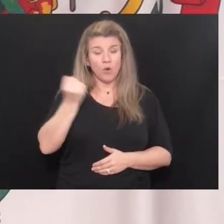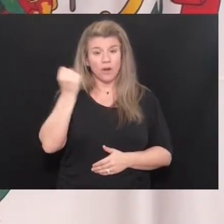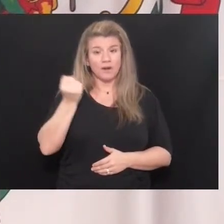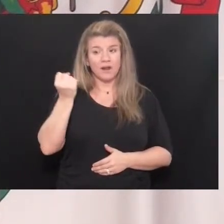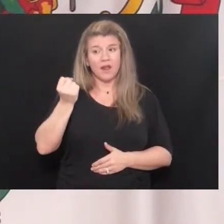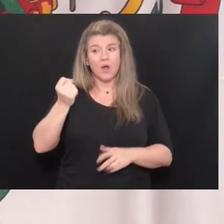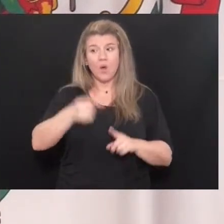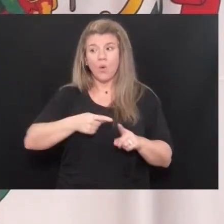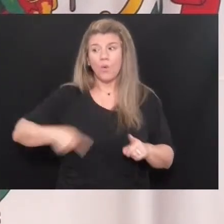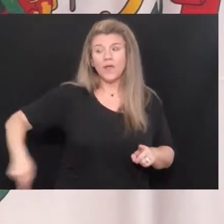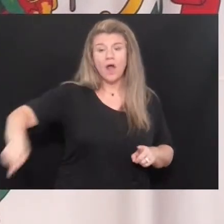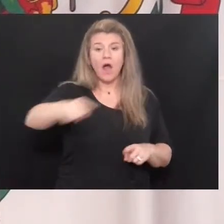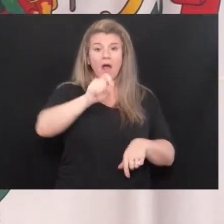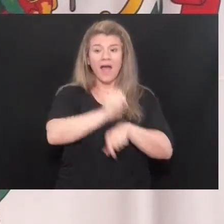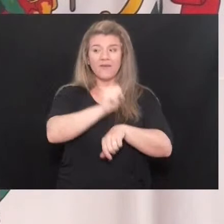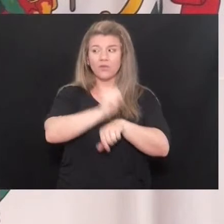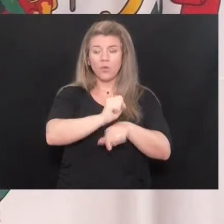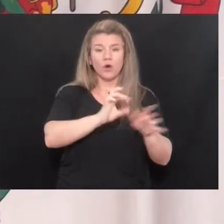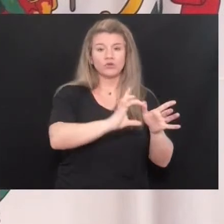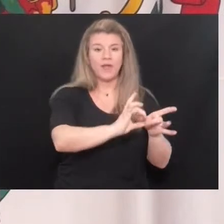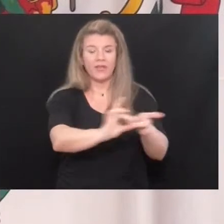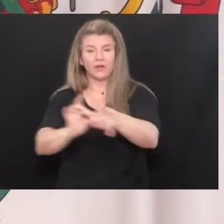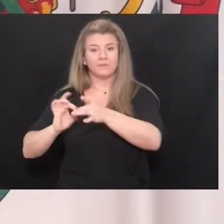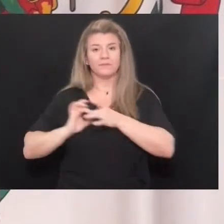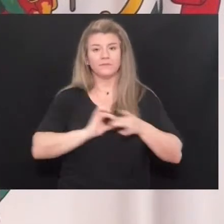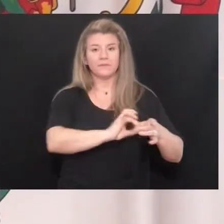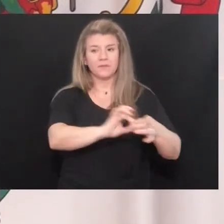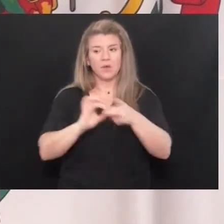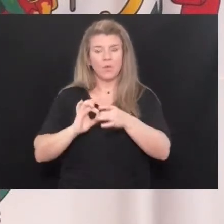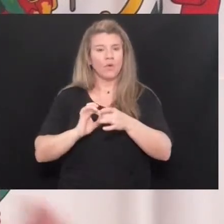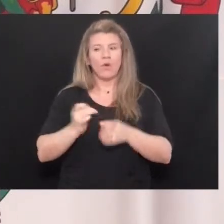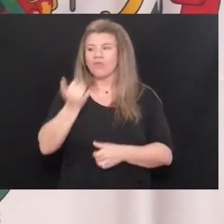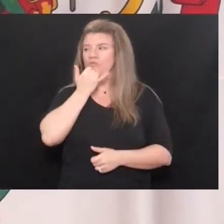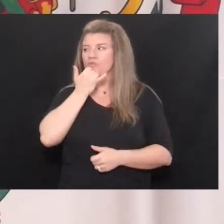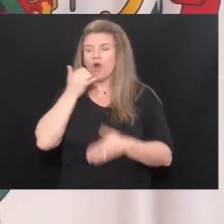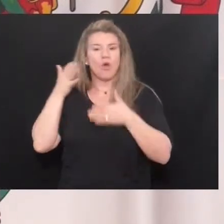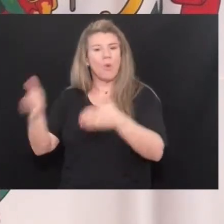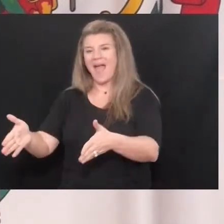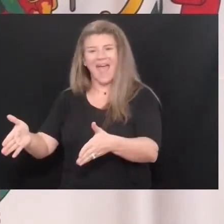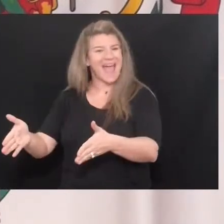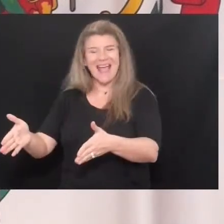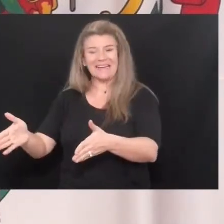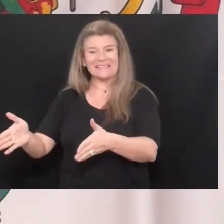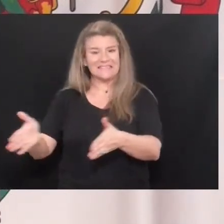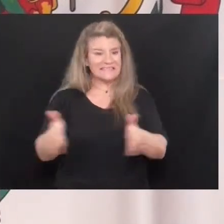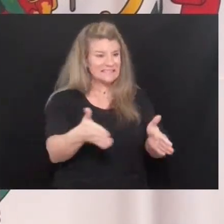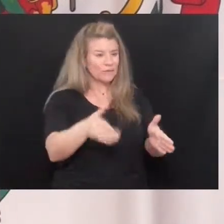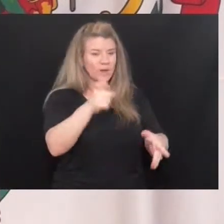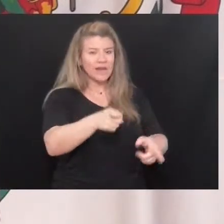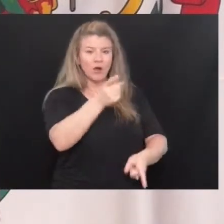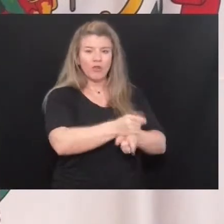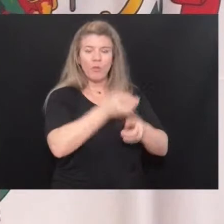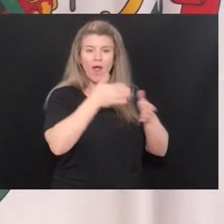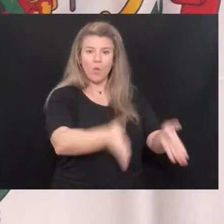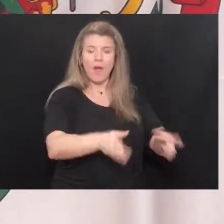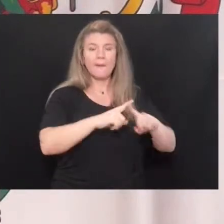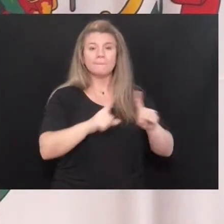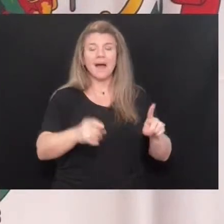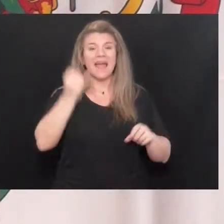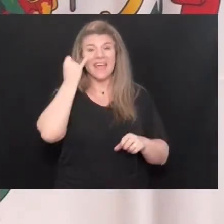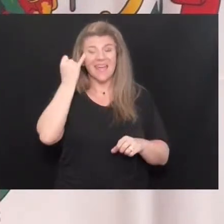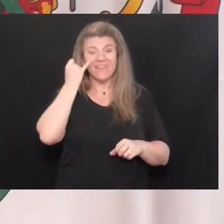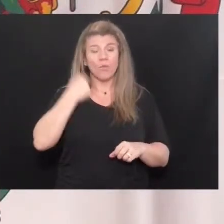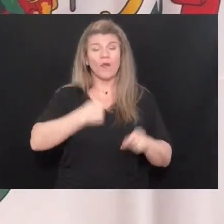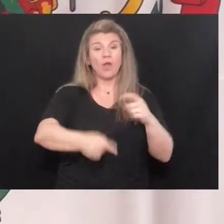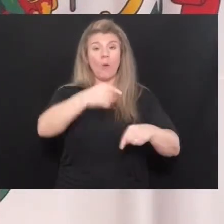full stop, full stop. You know, we're going the wrong way, and I'm going to go this way. But if we just go right